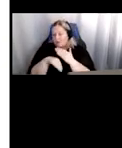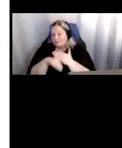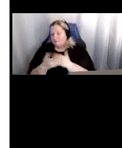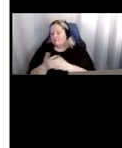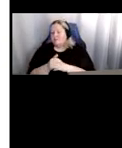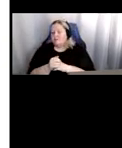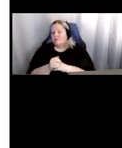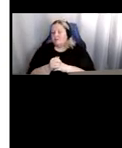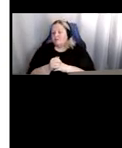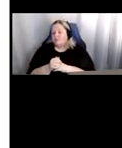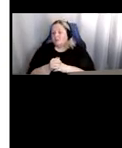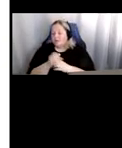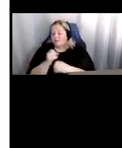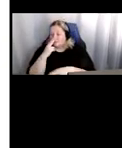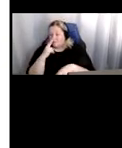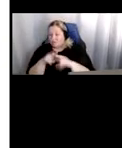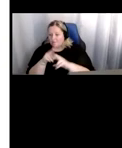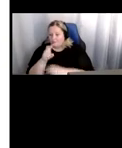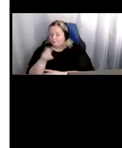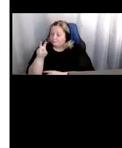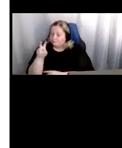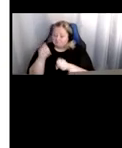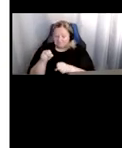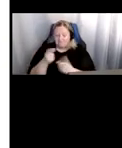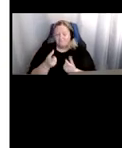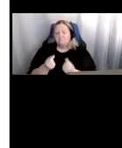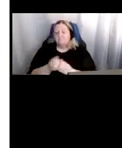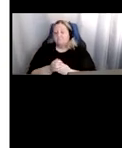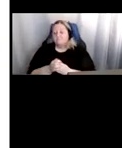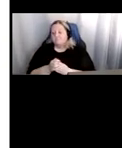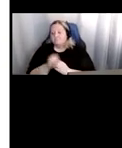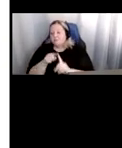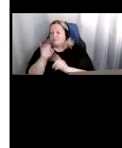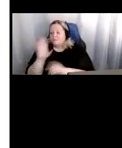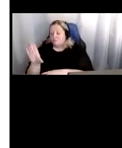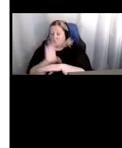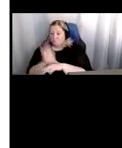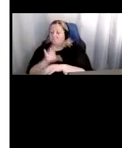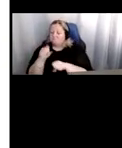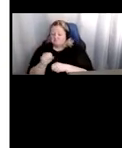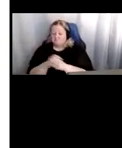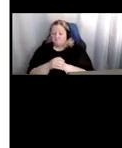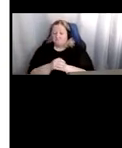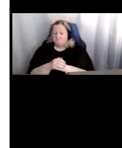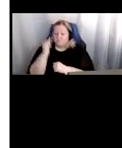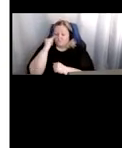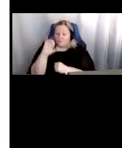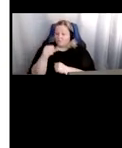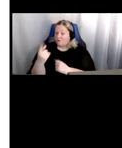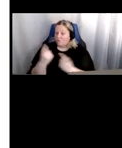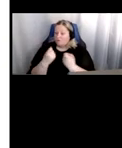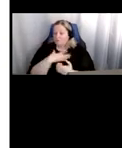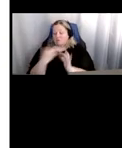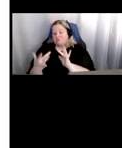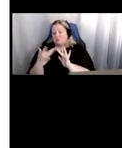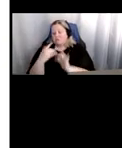then just some fun little field trips that you can take from your computer. So if you have any questions, please contact